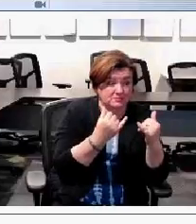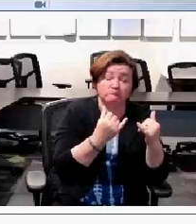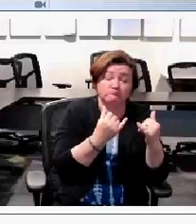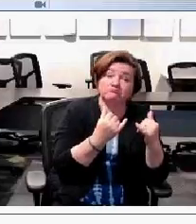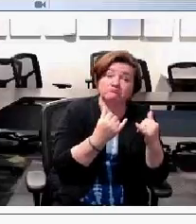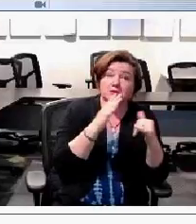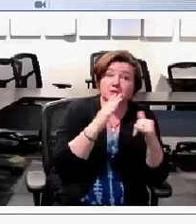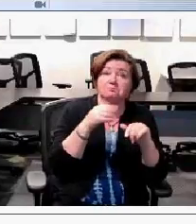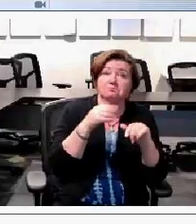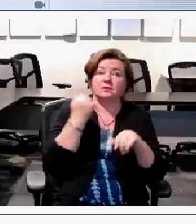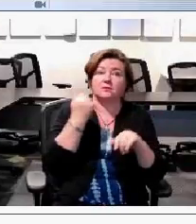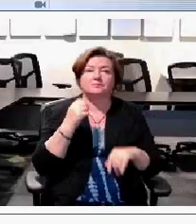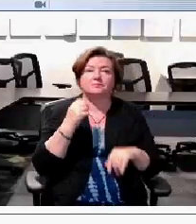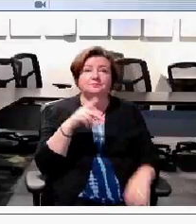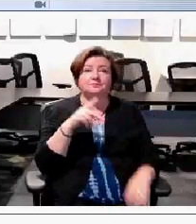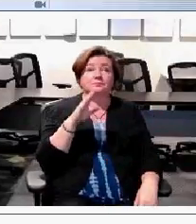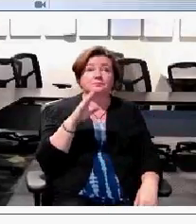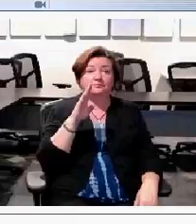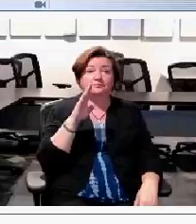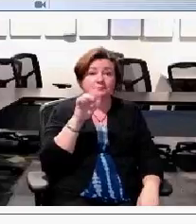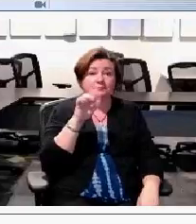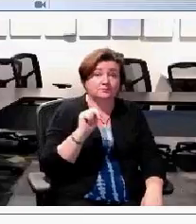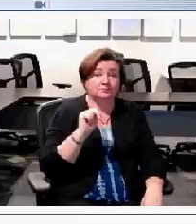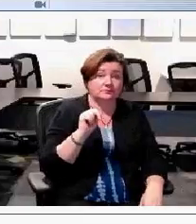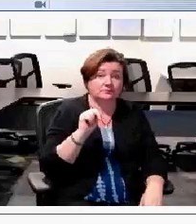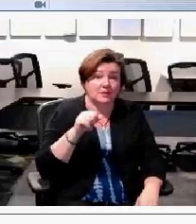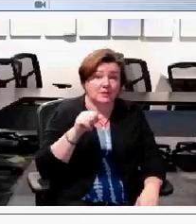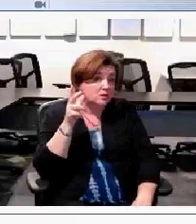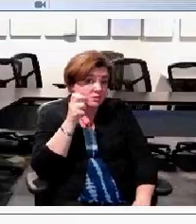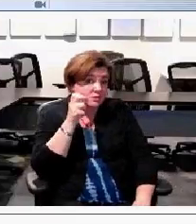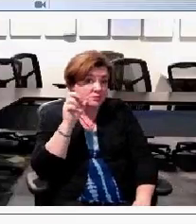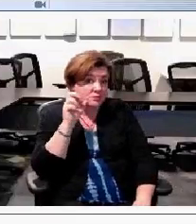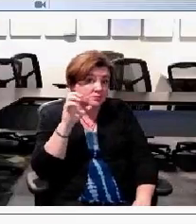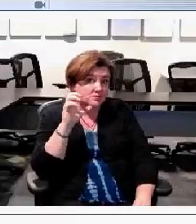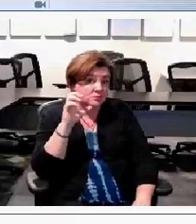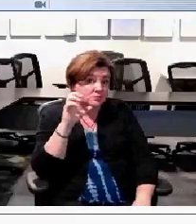Yeah. Okay, ask Brent, can you hear Cheryl speaking?